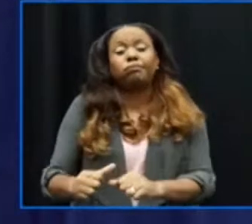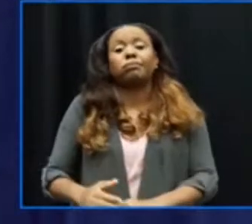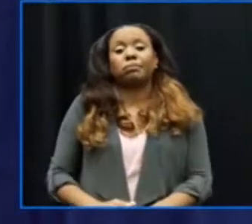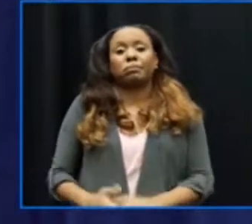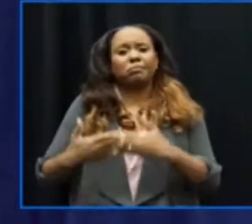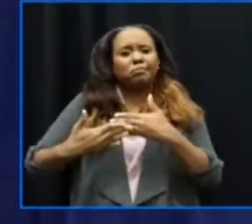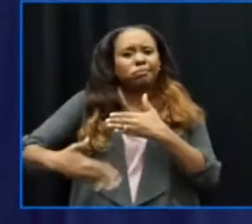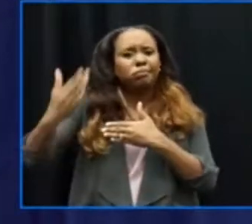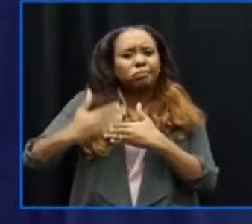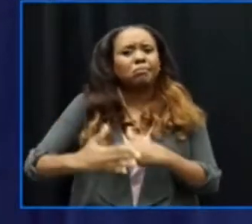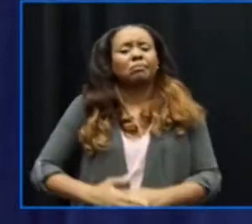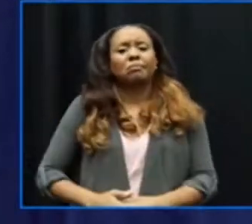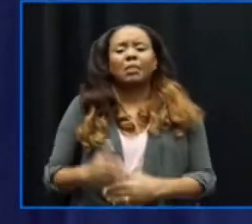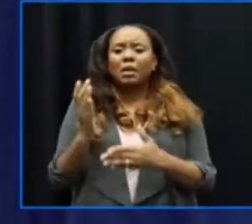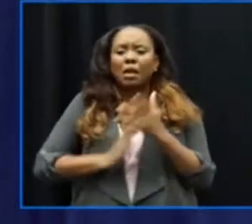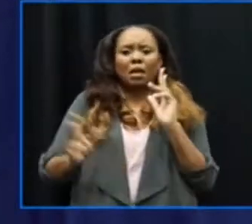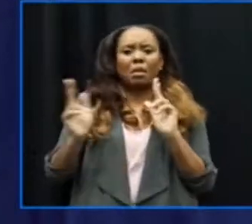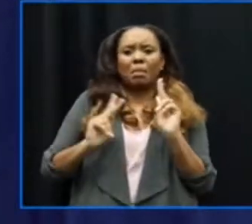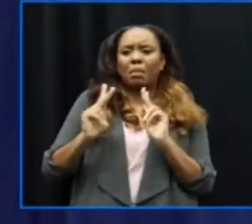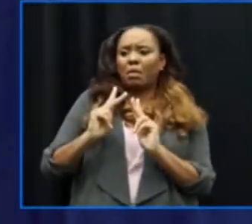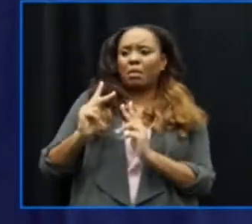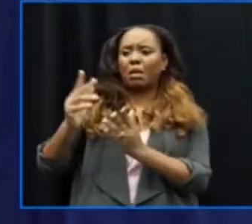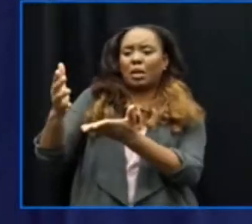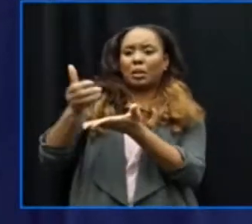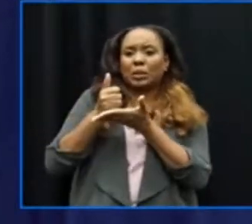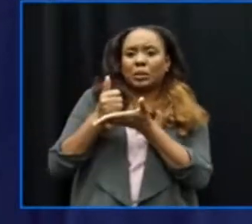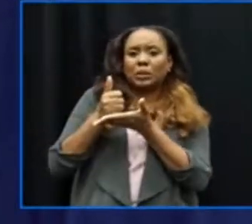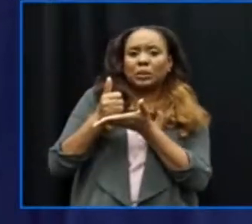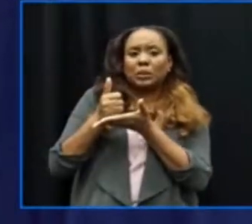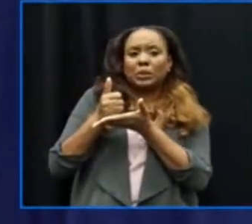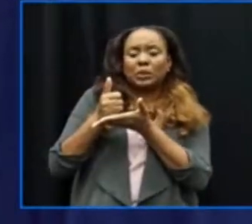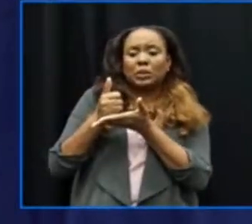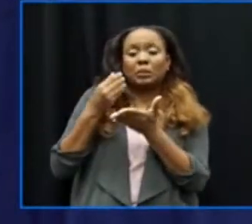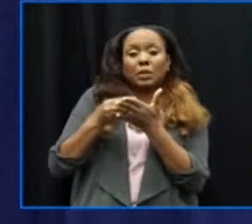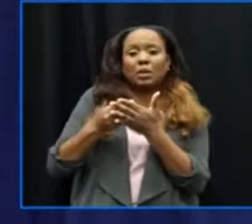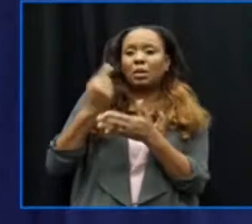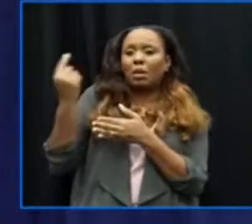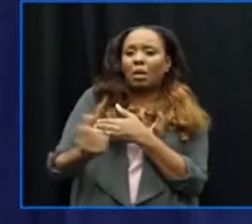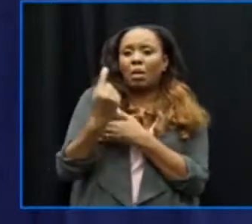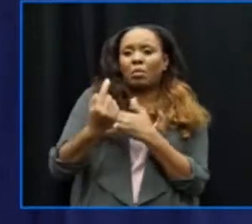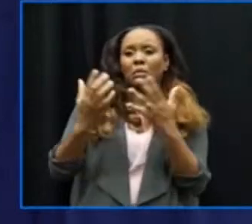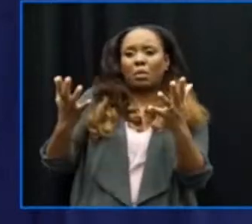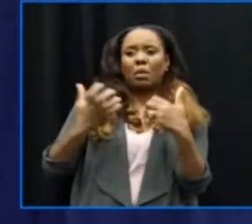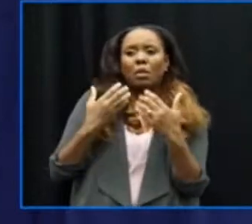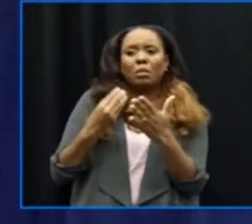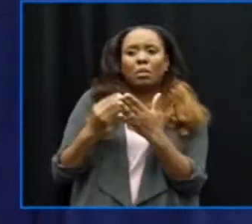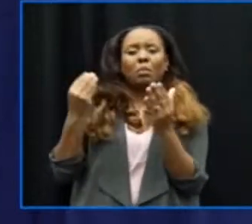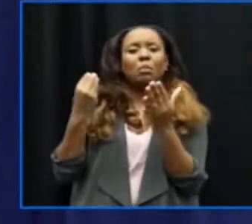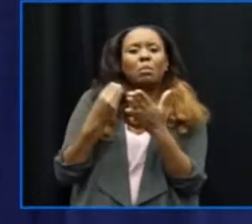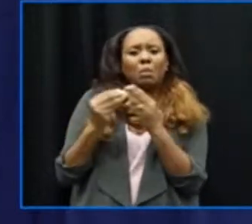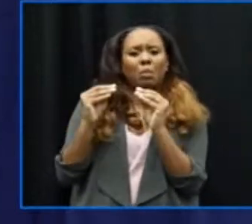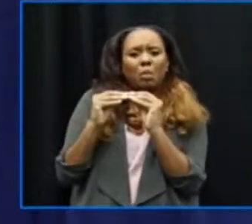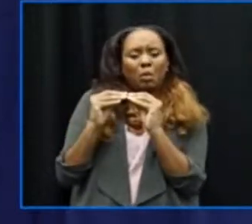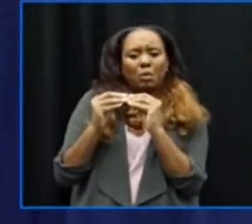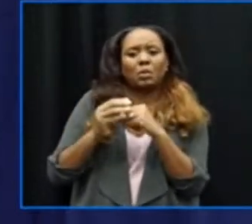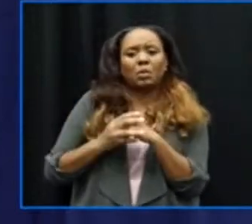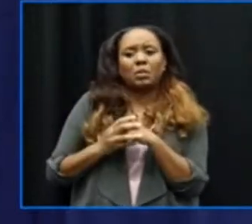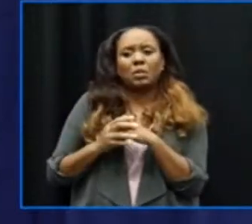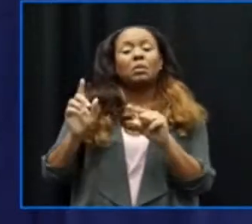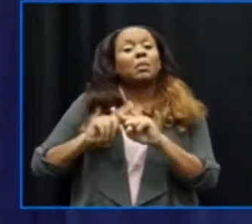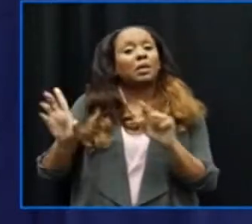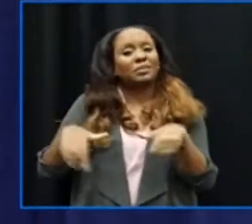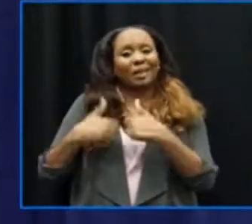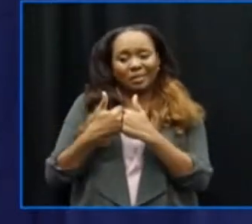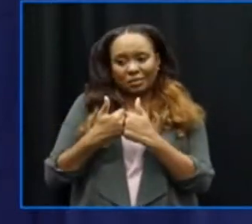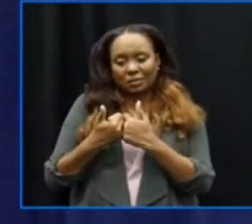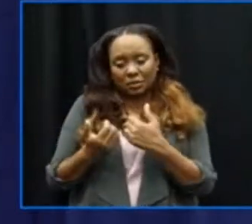programs, those people who are receiving typically always want more. The challenge there is that they come with a cost. And